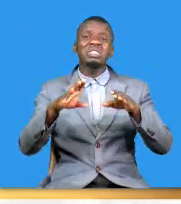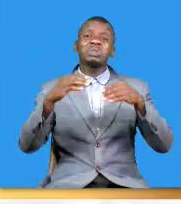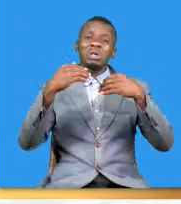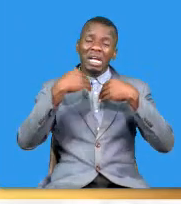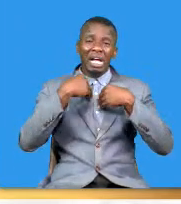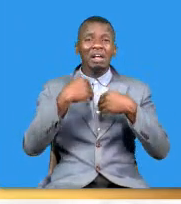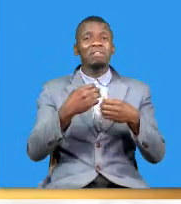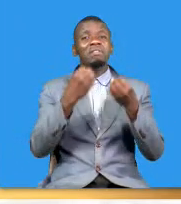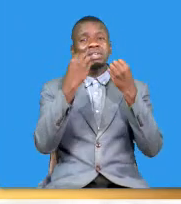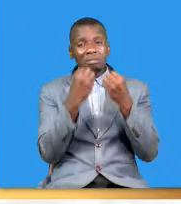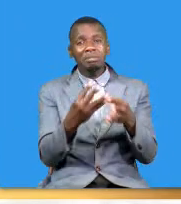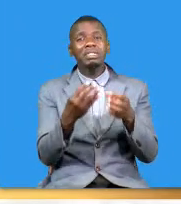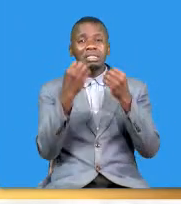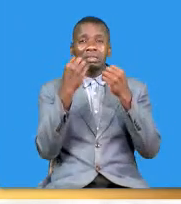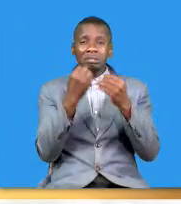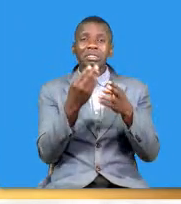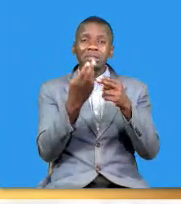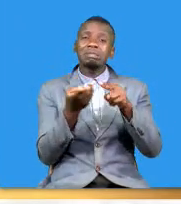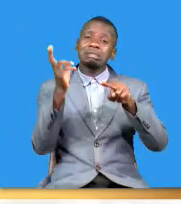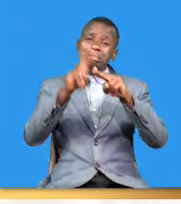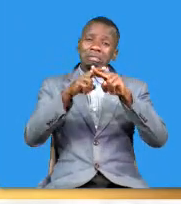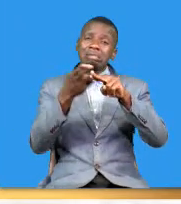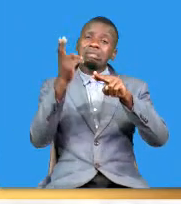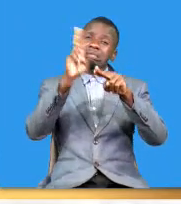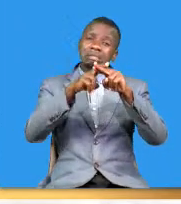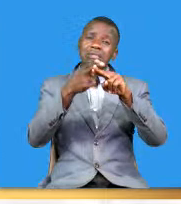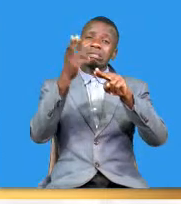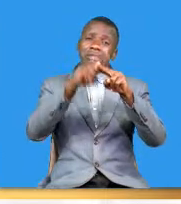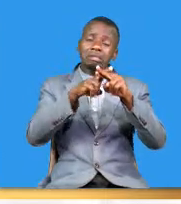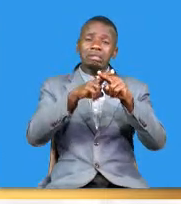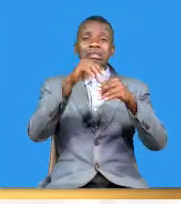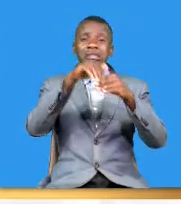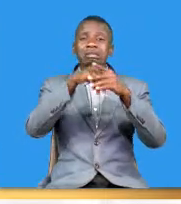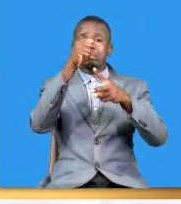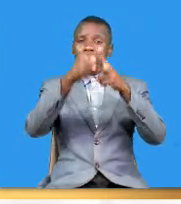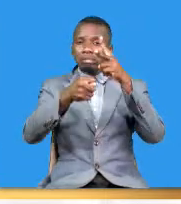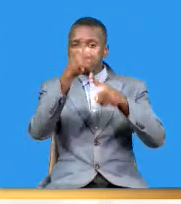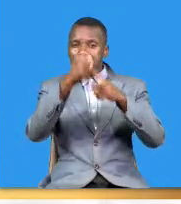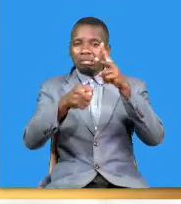consistent increase in the cases of sexual and gender-based violence.